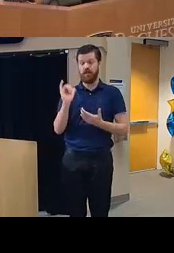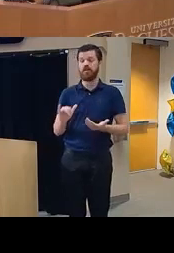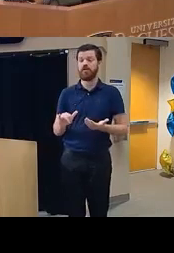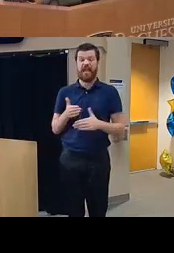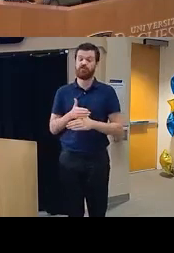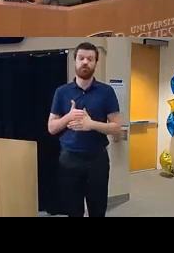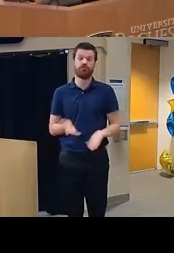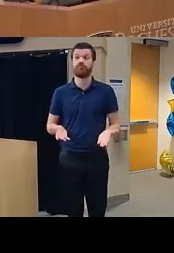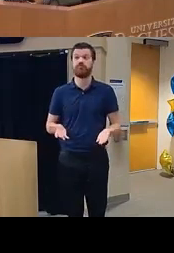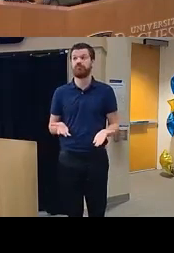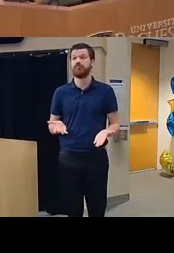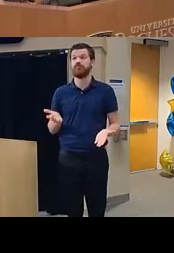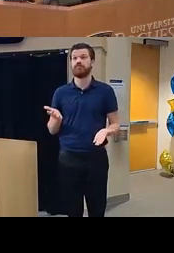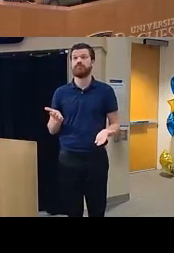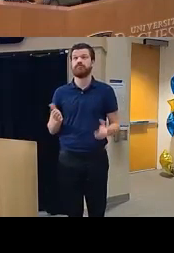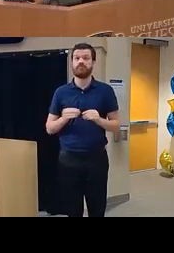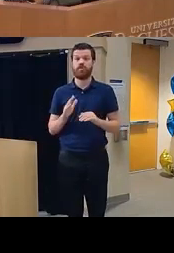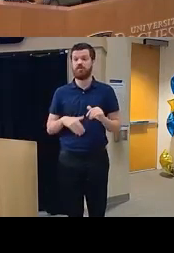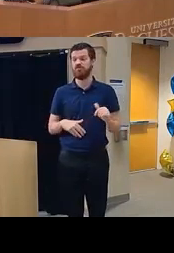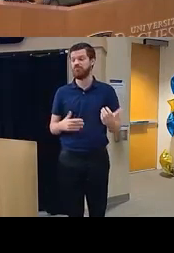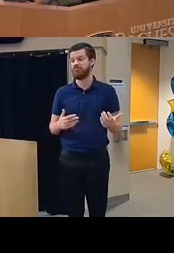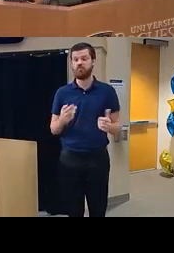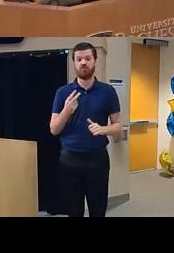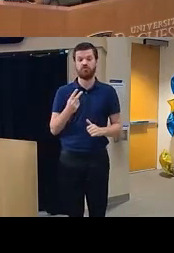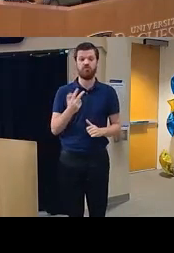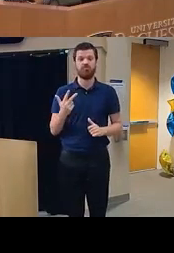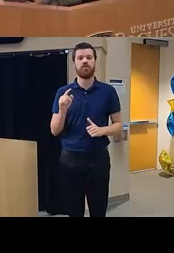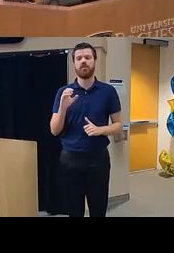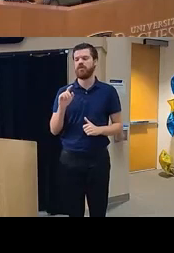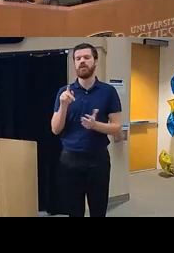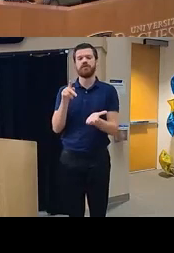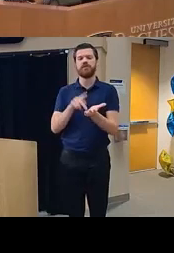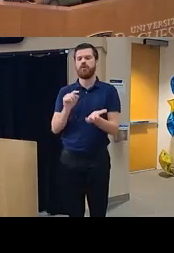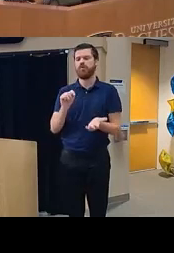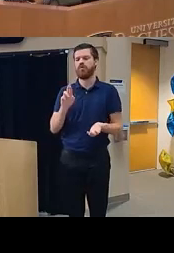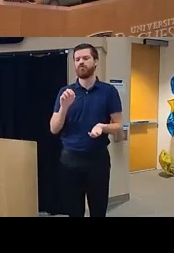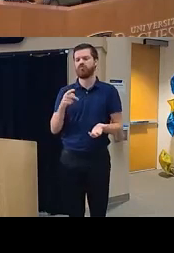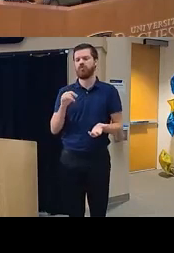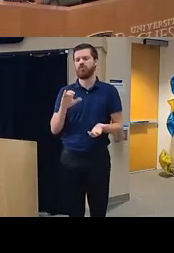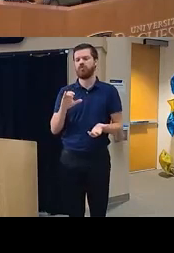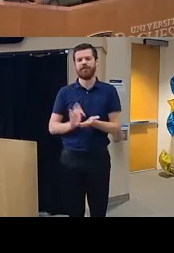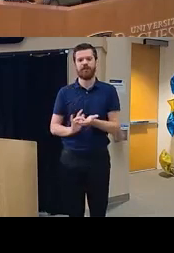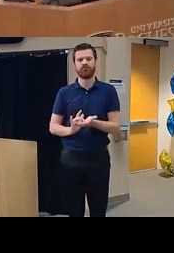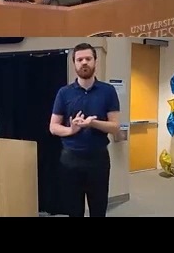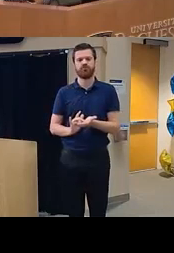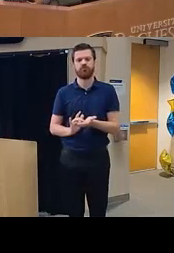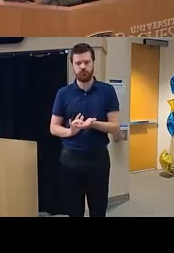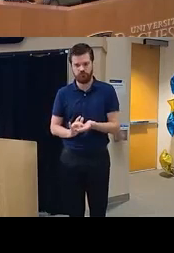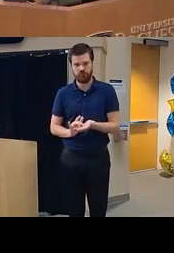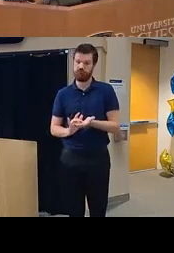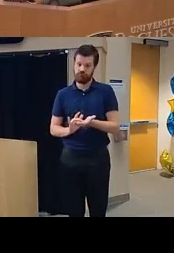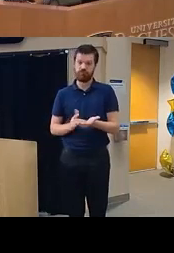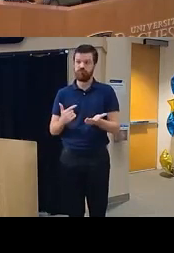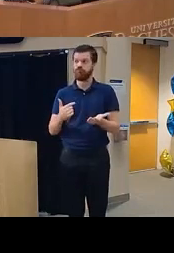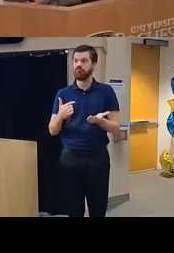an average of over 2 to 3 psychotropic medications. And so, I mean, I